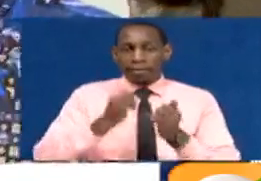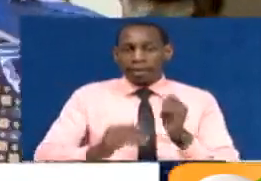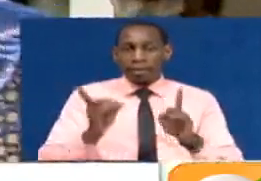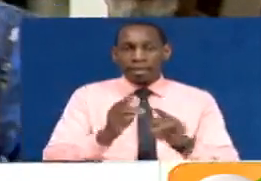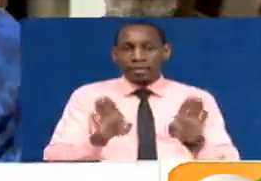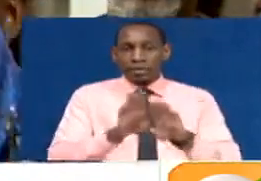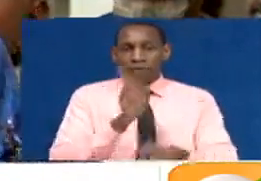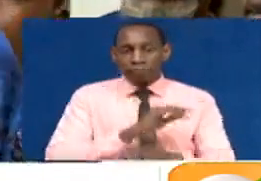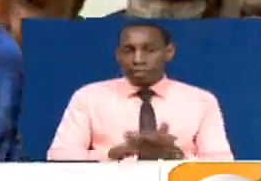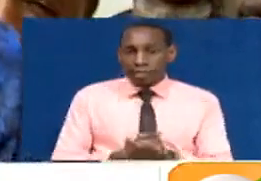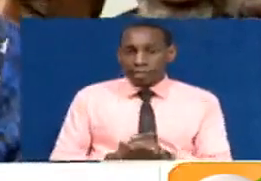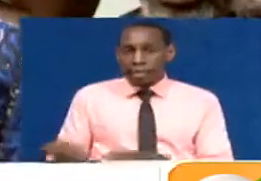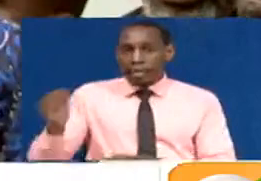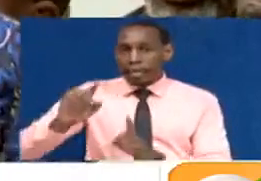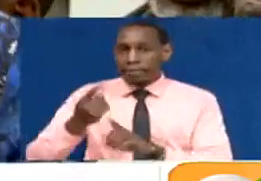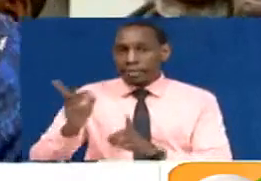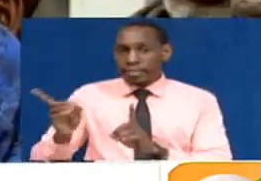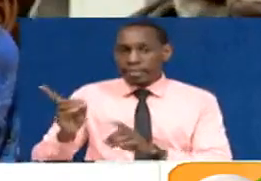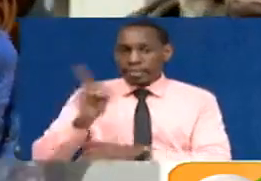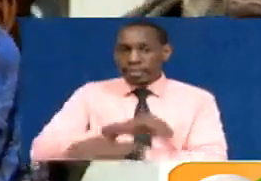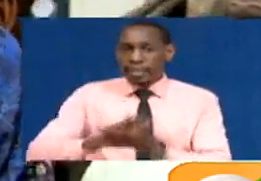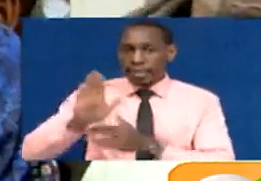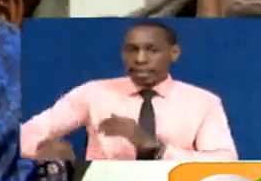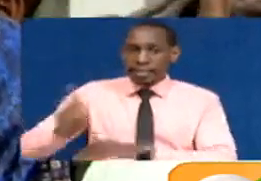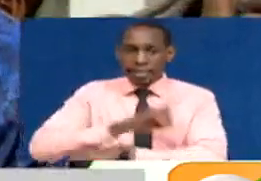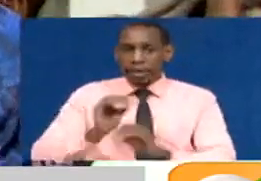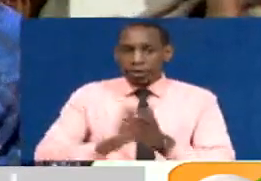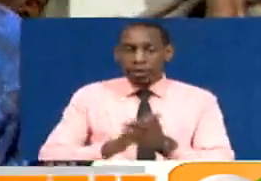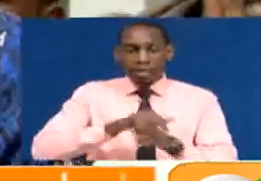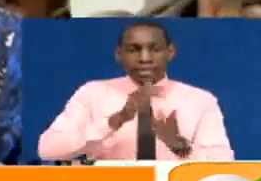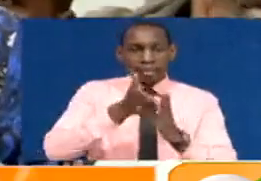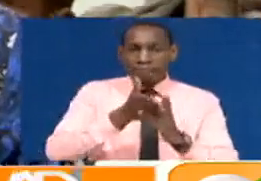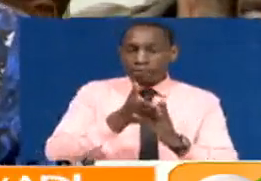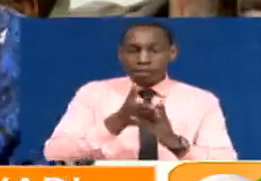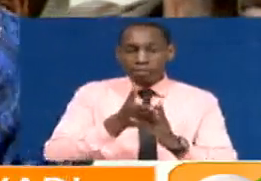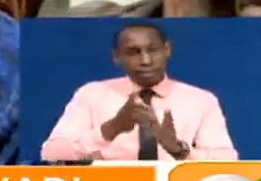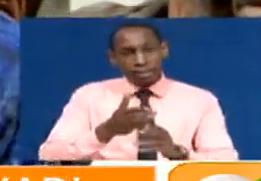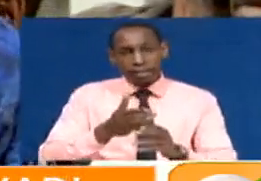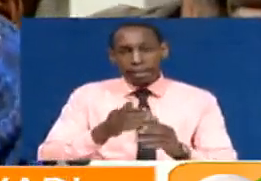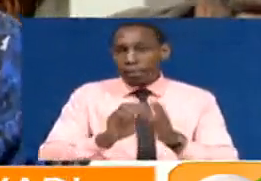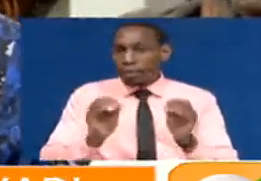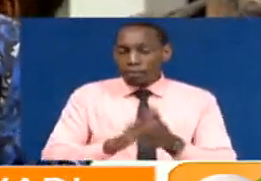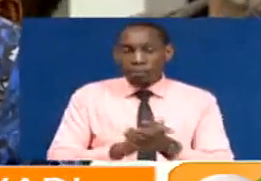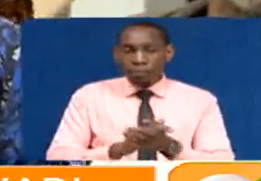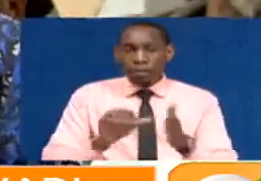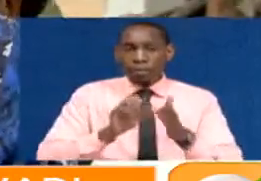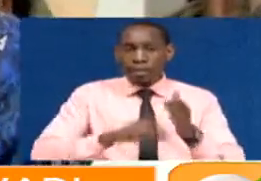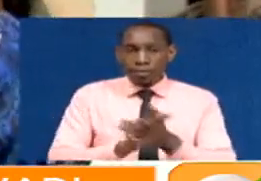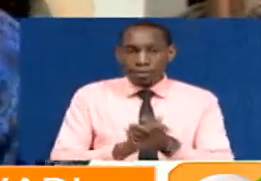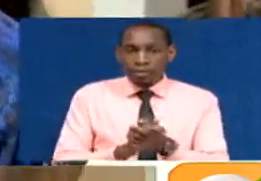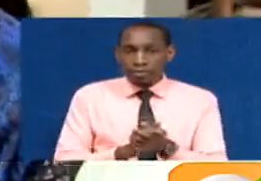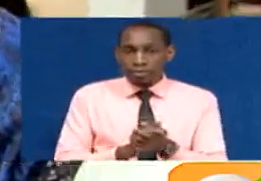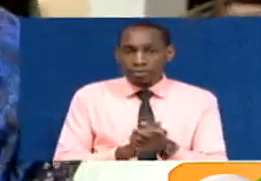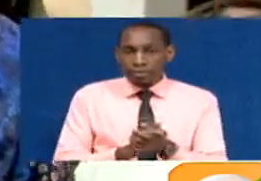atilipita. I don't have to come on the first day or the last day, as long as I'm within that period. So the bone of contention is the period within the holidays. You